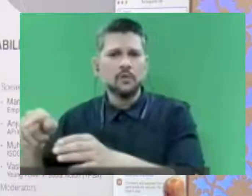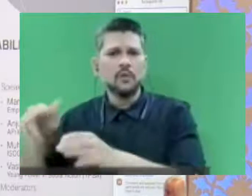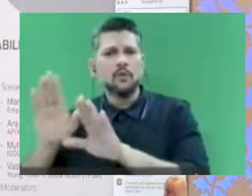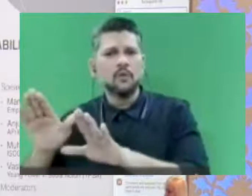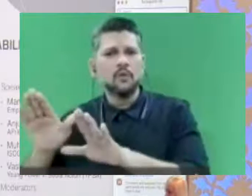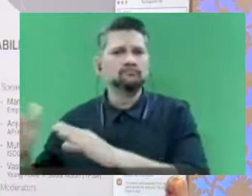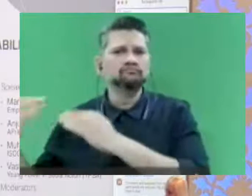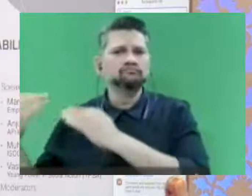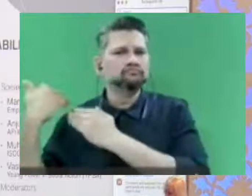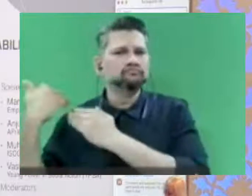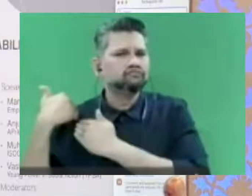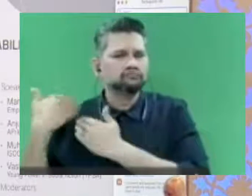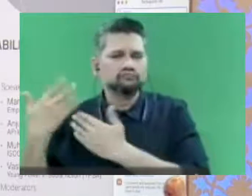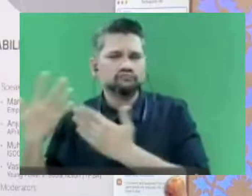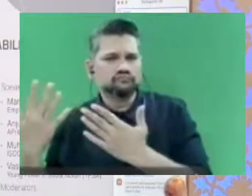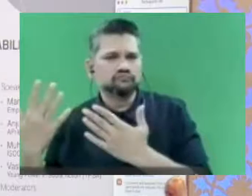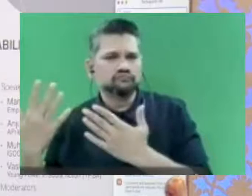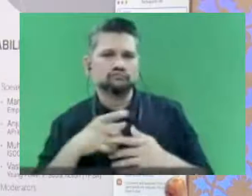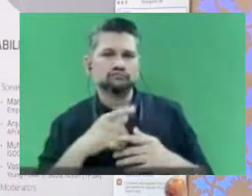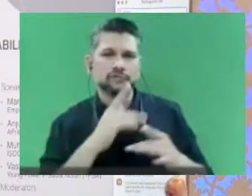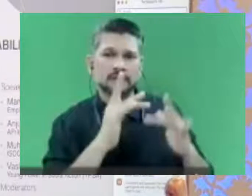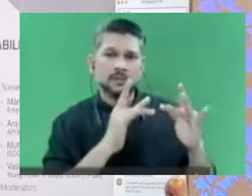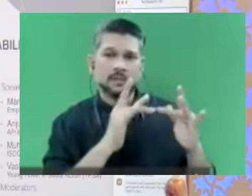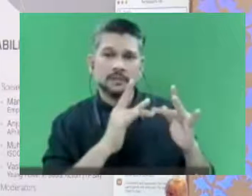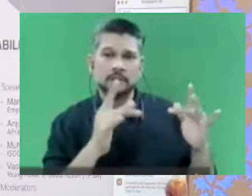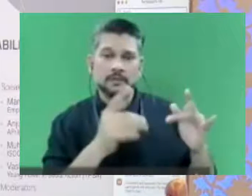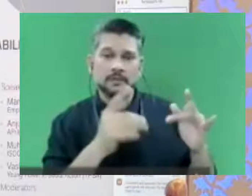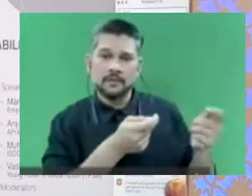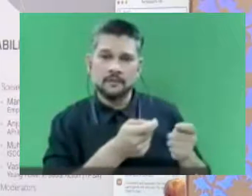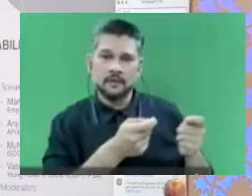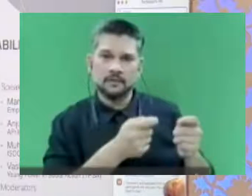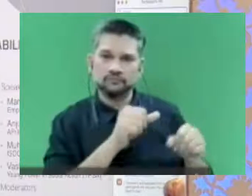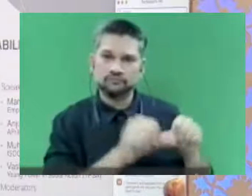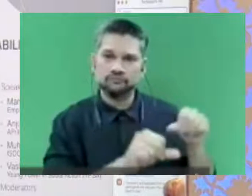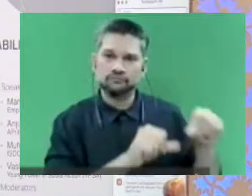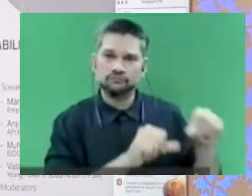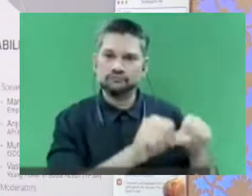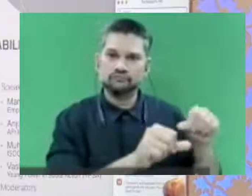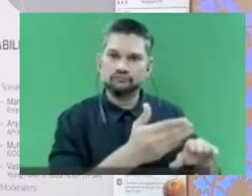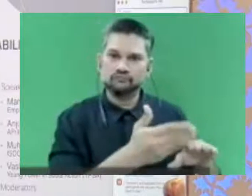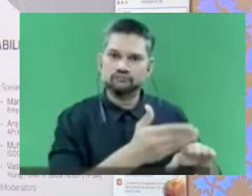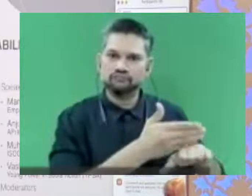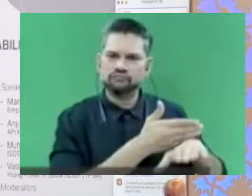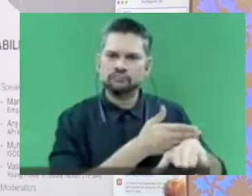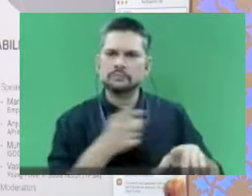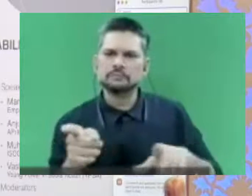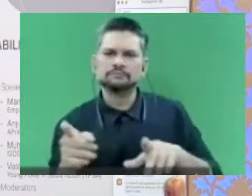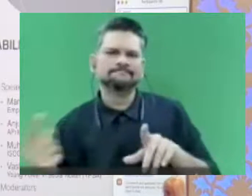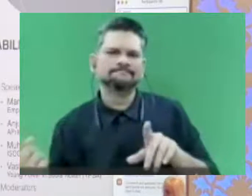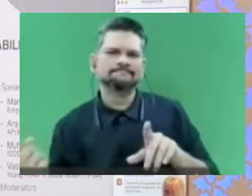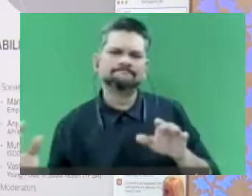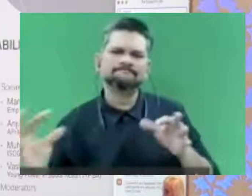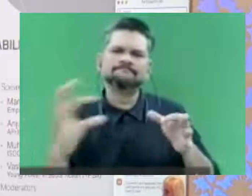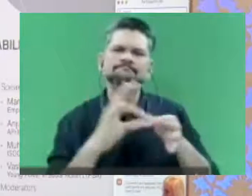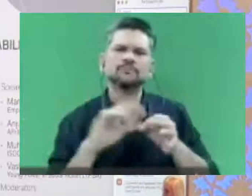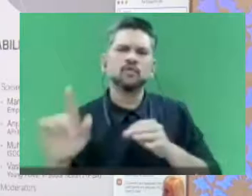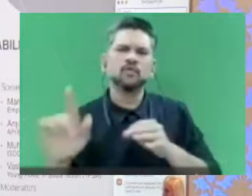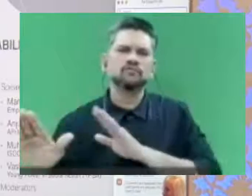making progress in internet governance. So maybe Anju could take that question to start with. Thank